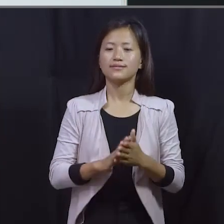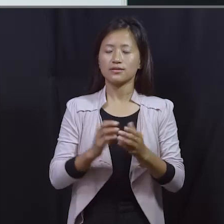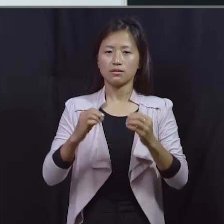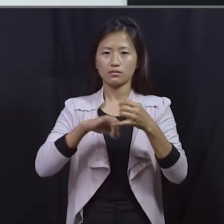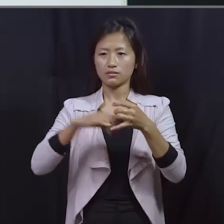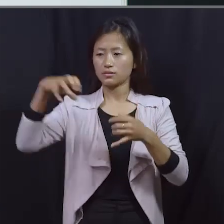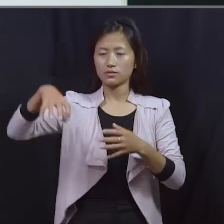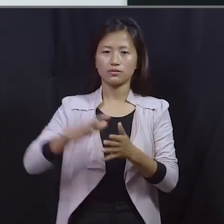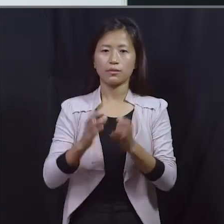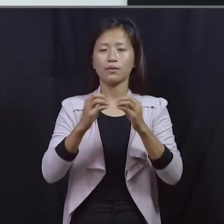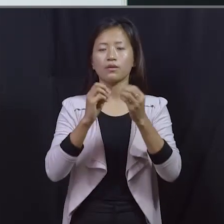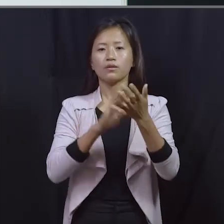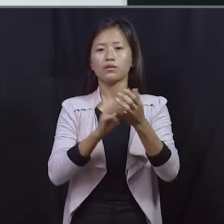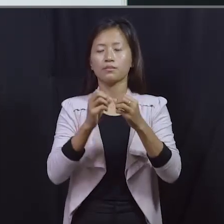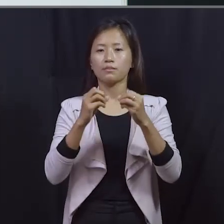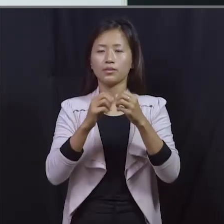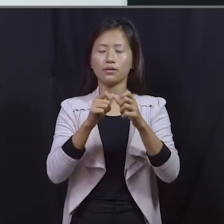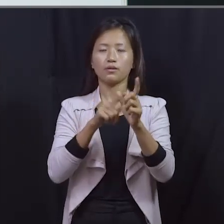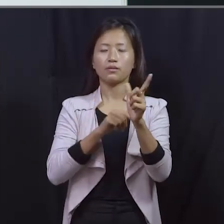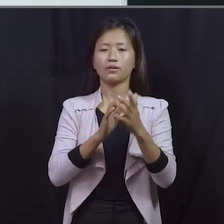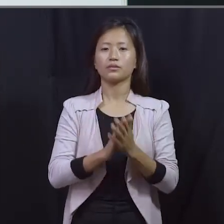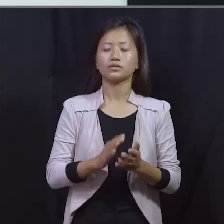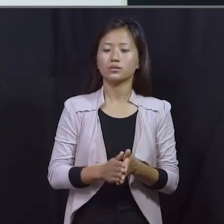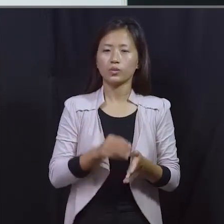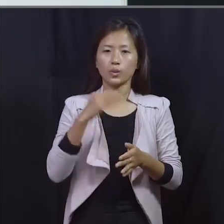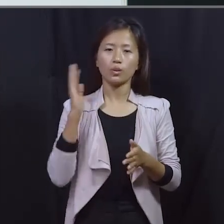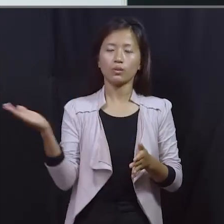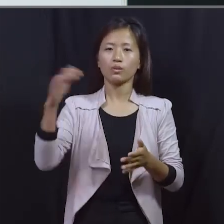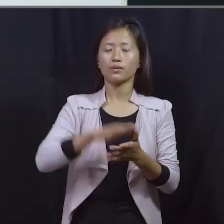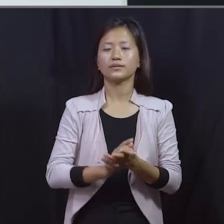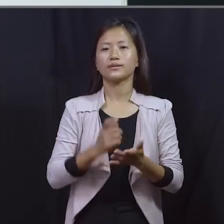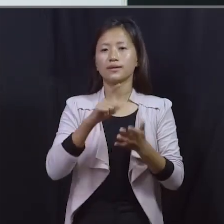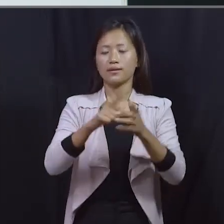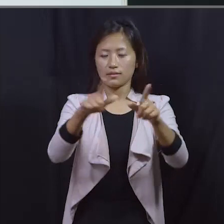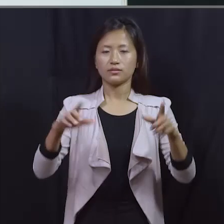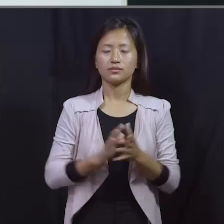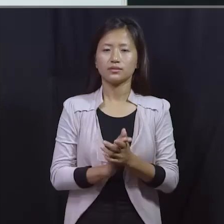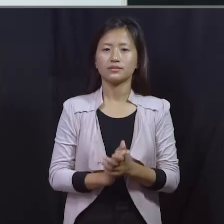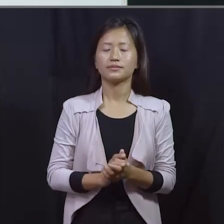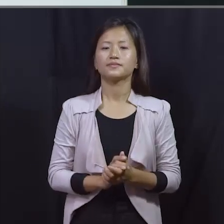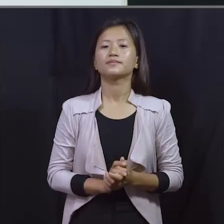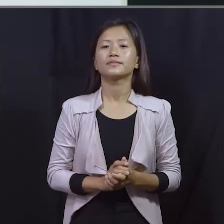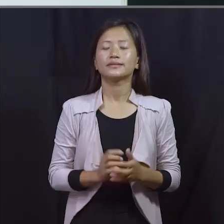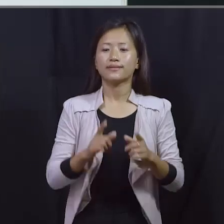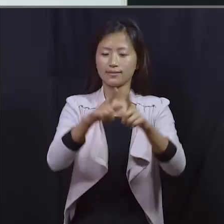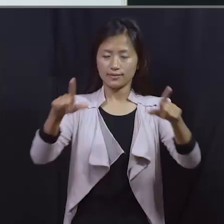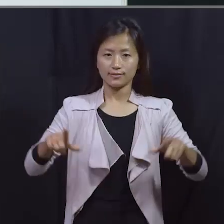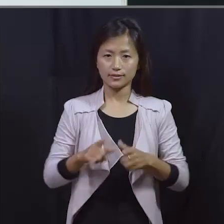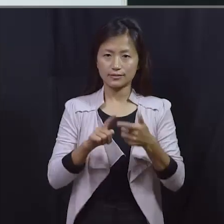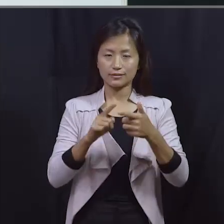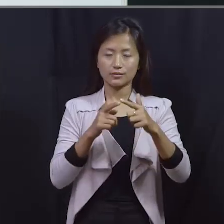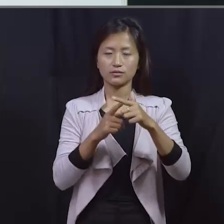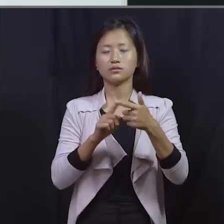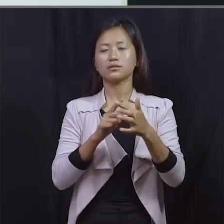it is known as a Roadway settlement. Please remember that the land revenue or the land tax settlement that the British